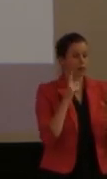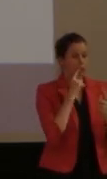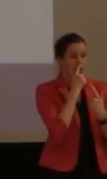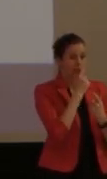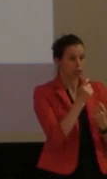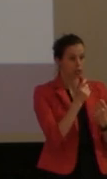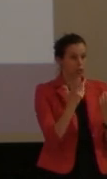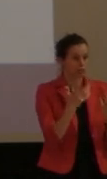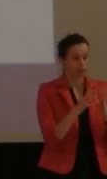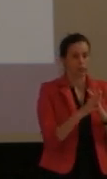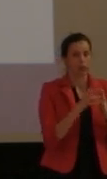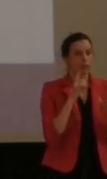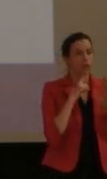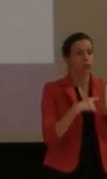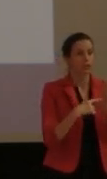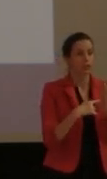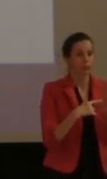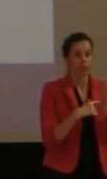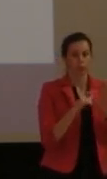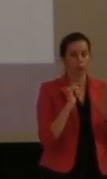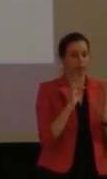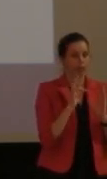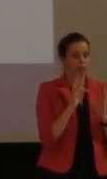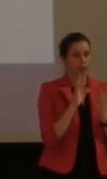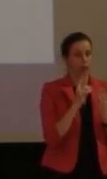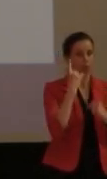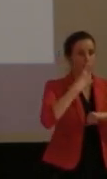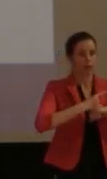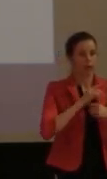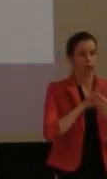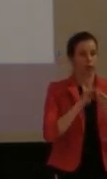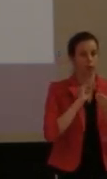we're doing Beyond an Apple a Day, learning about